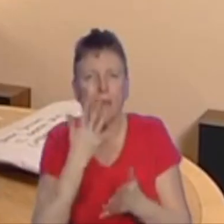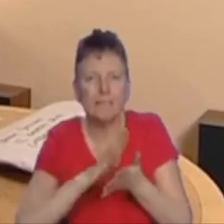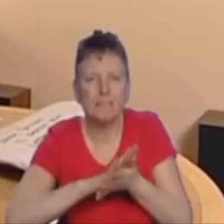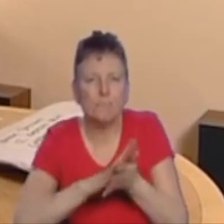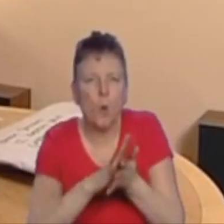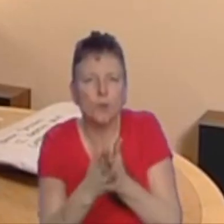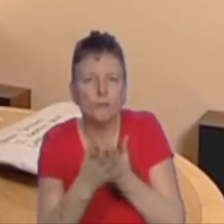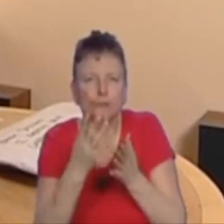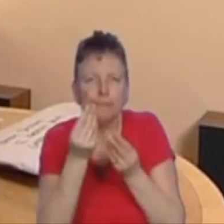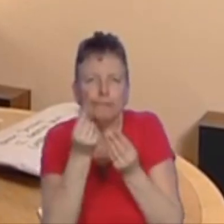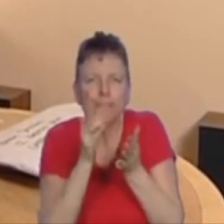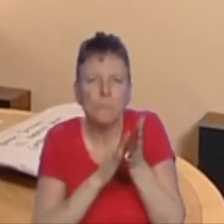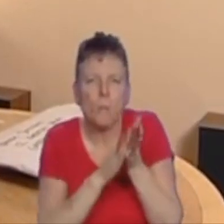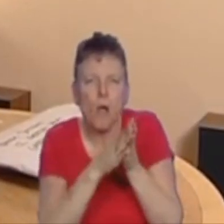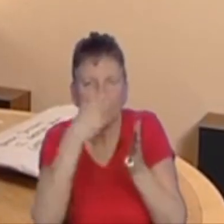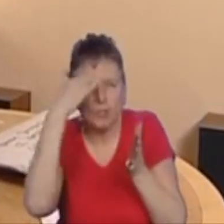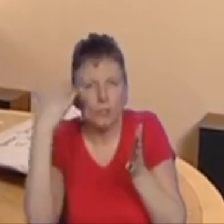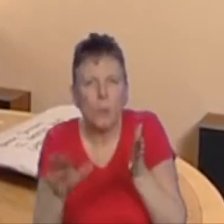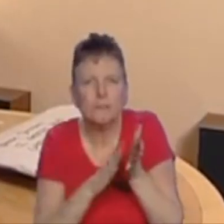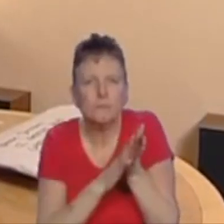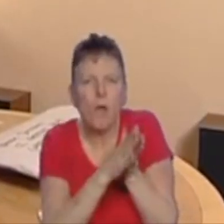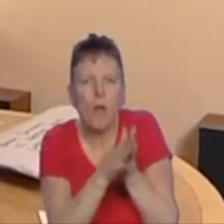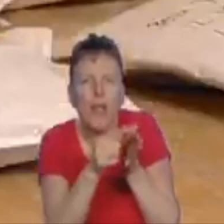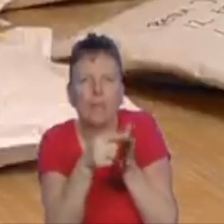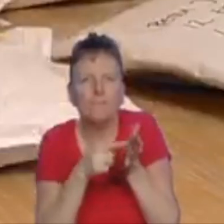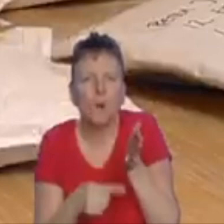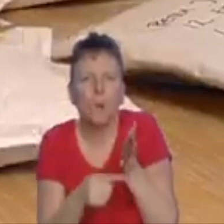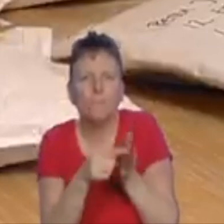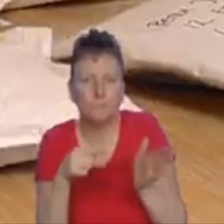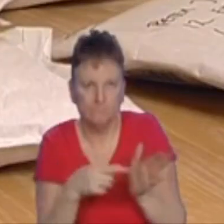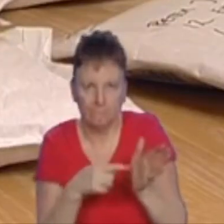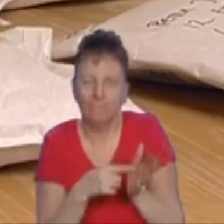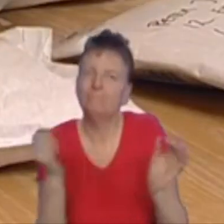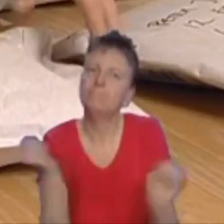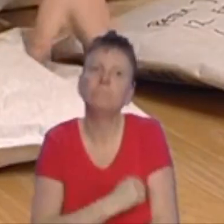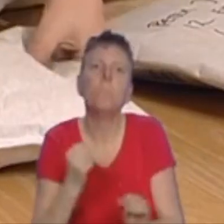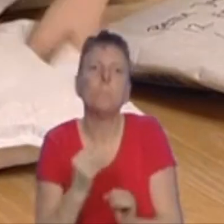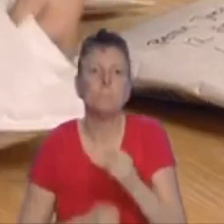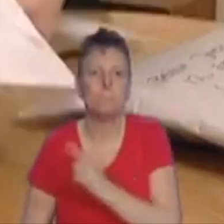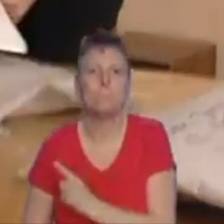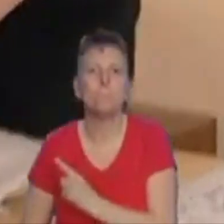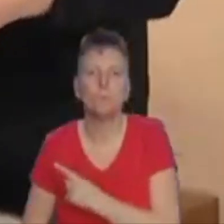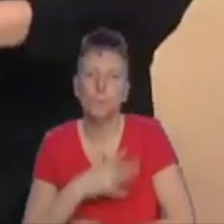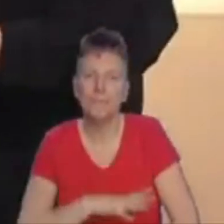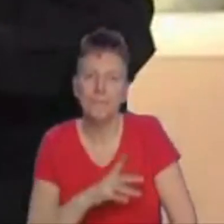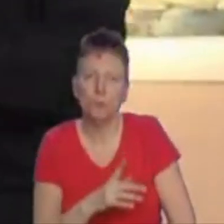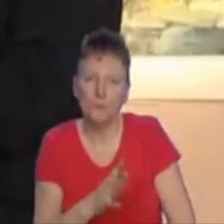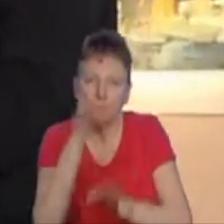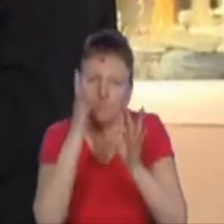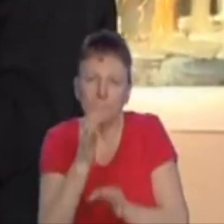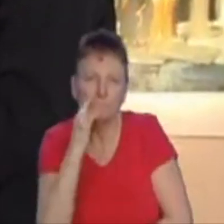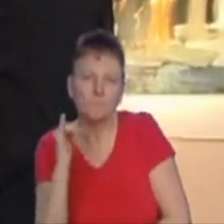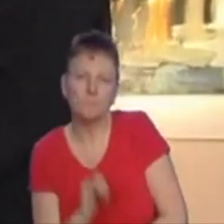marks on the envelope, as these could be deteriorated explosive. You would need to be particularly suspicious of an envelope like